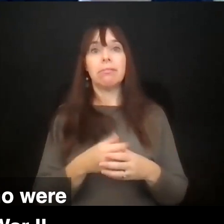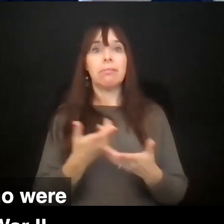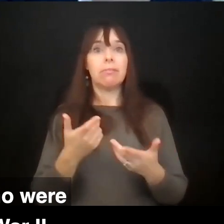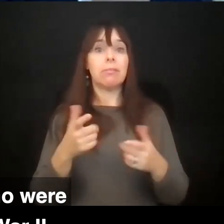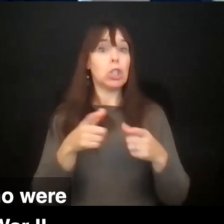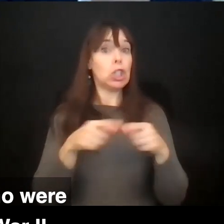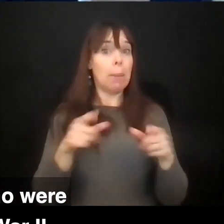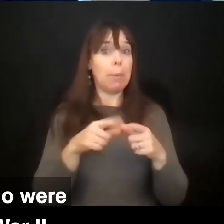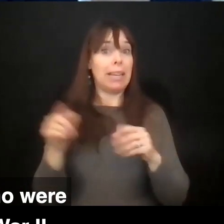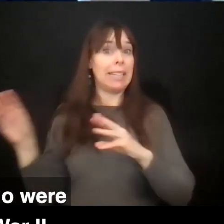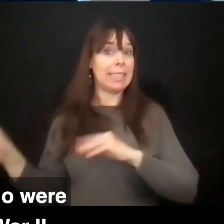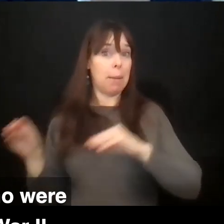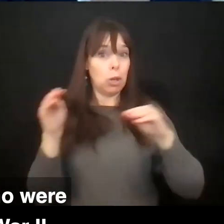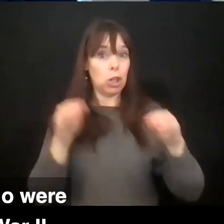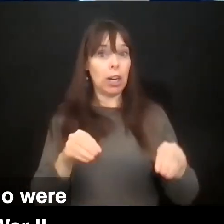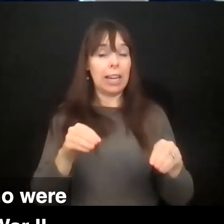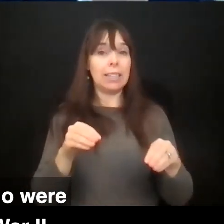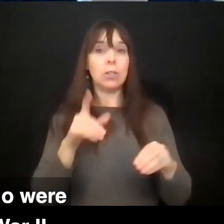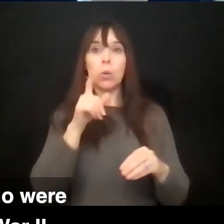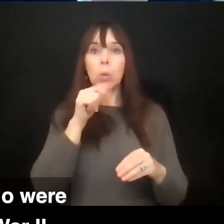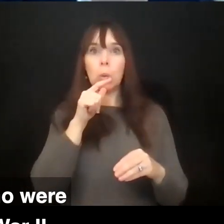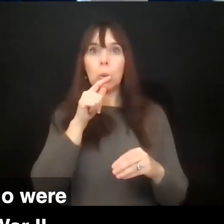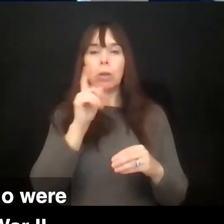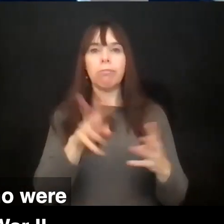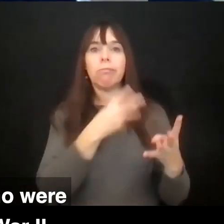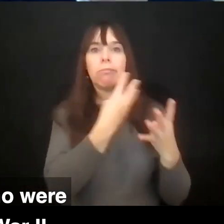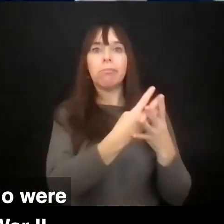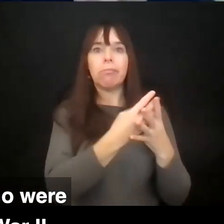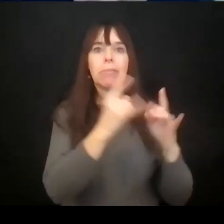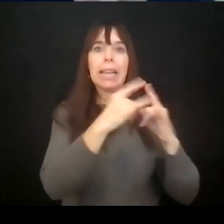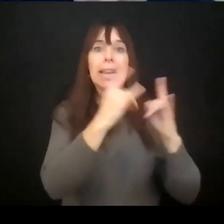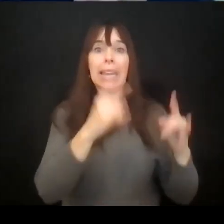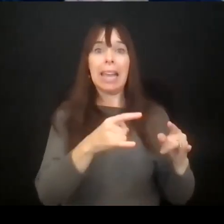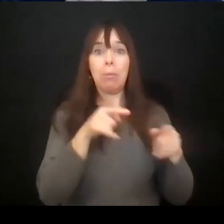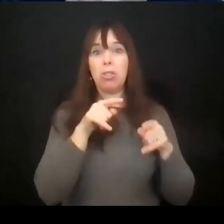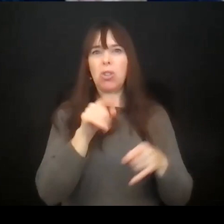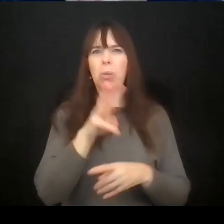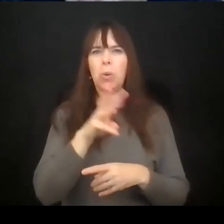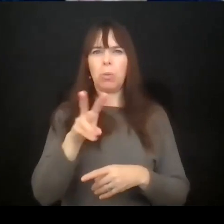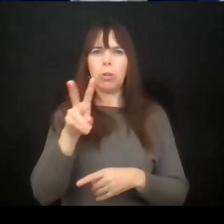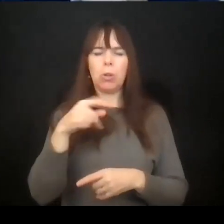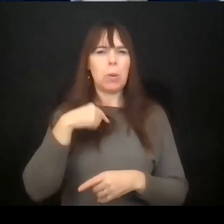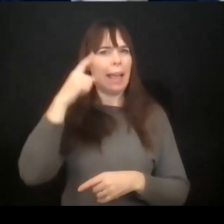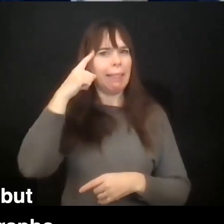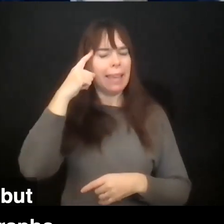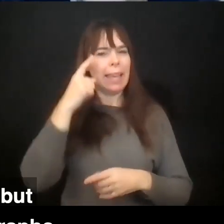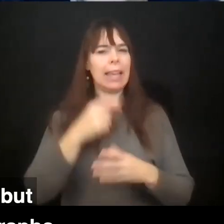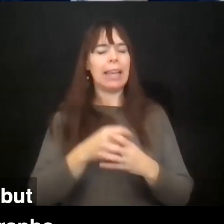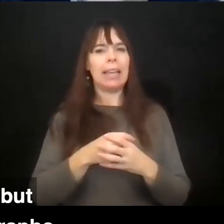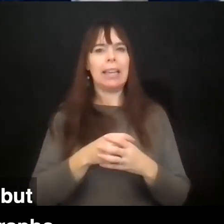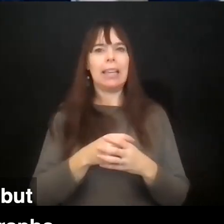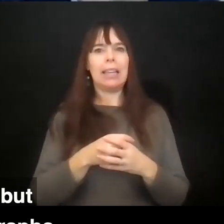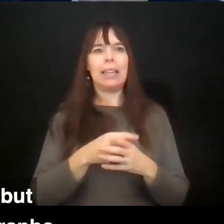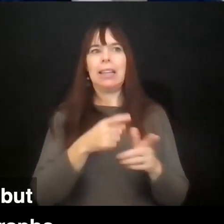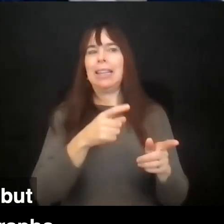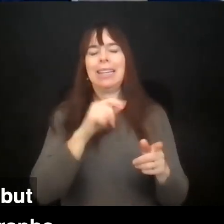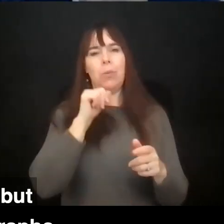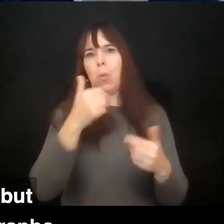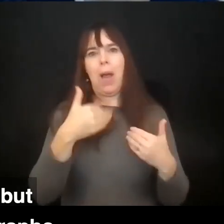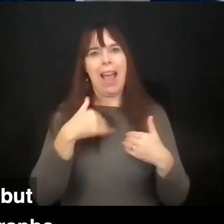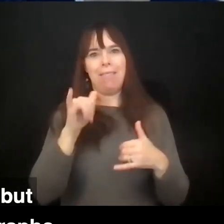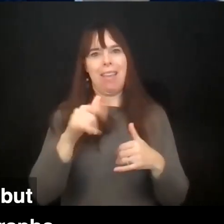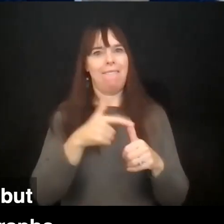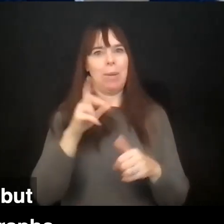Japanese immigrants who were interned during World War II, I think. This is not at the DIA, but that's